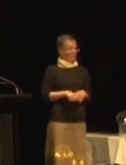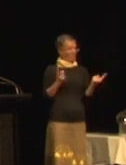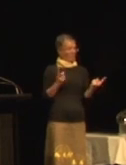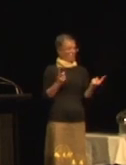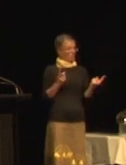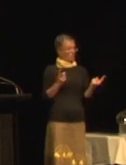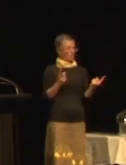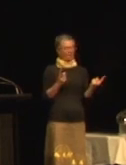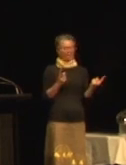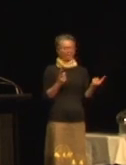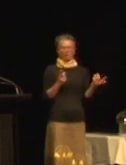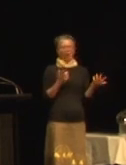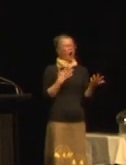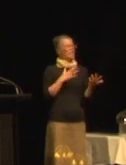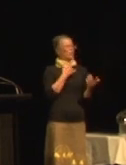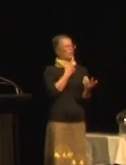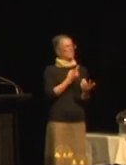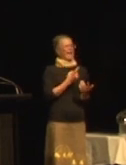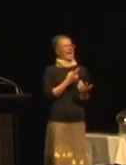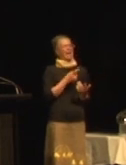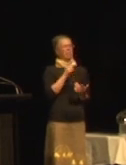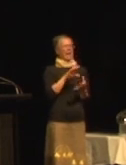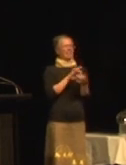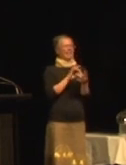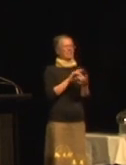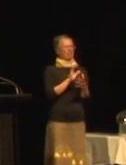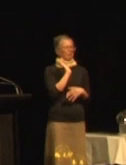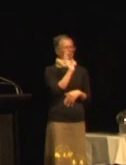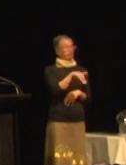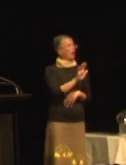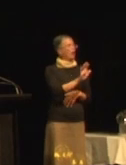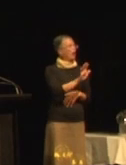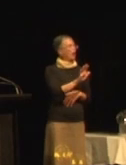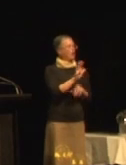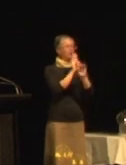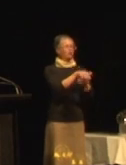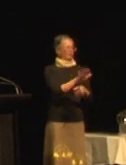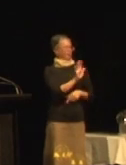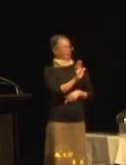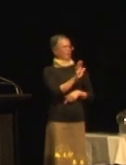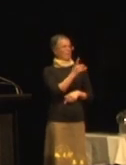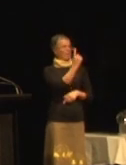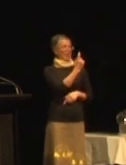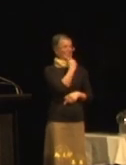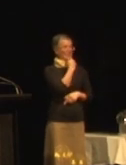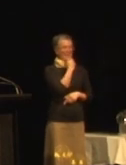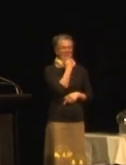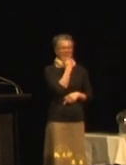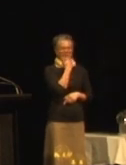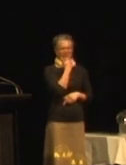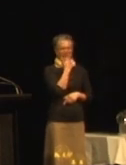want to diminish or dismiss this kind of engagement, but it's not by itself going to get the job done. Next to